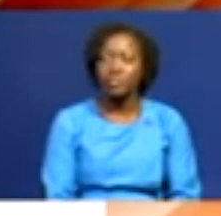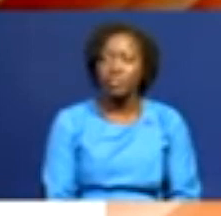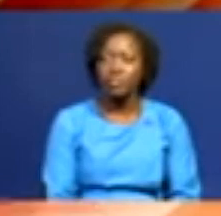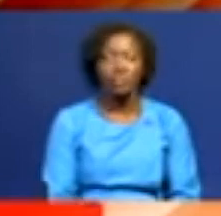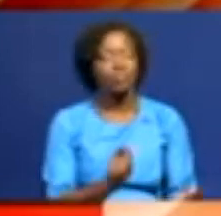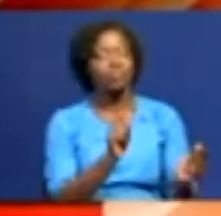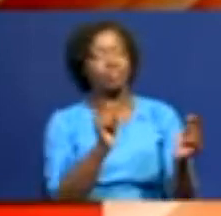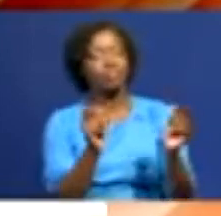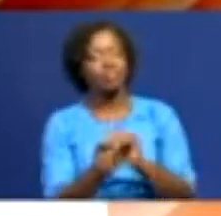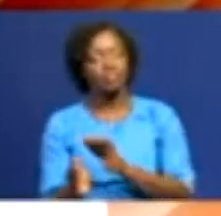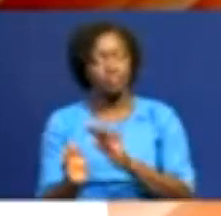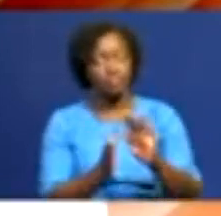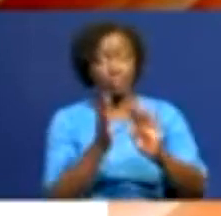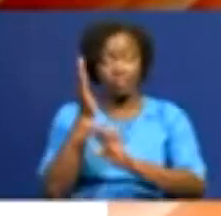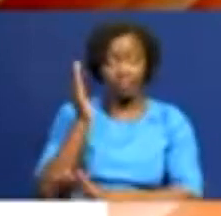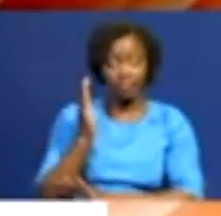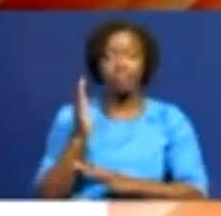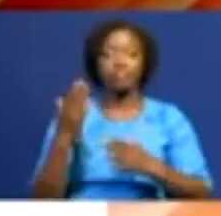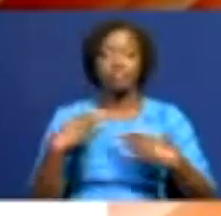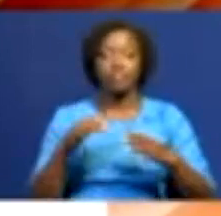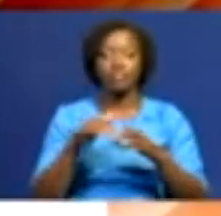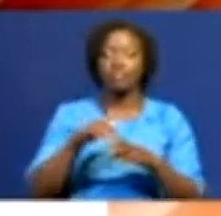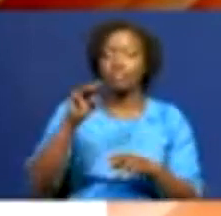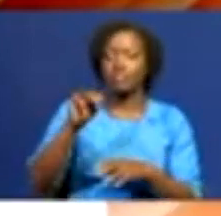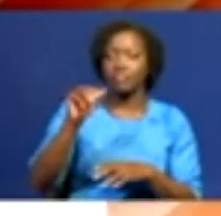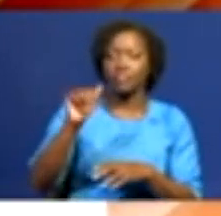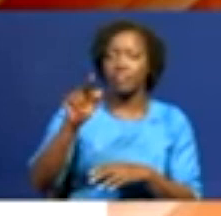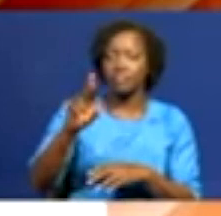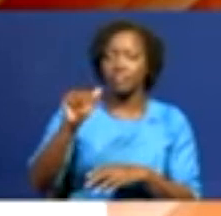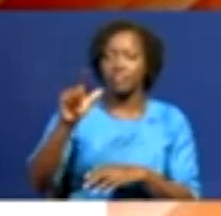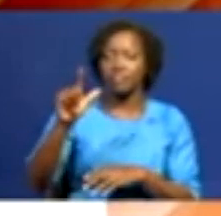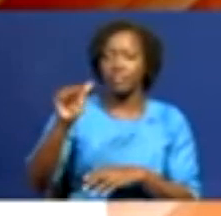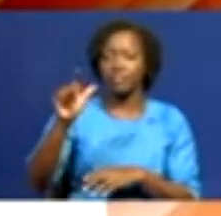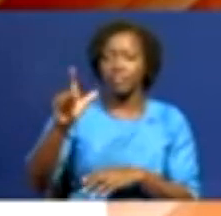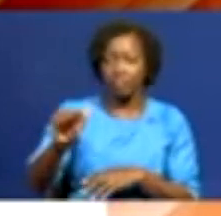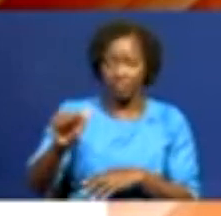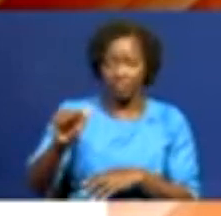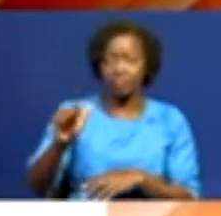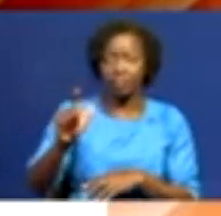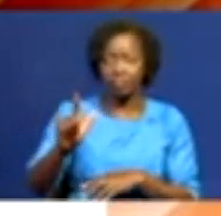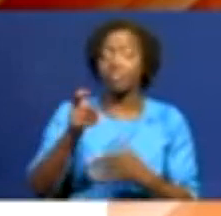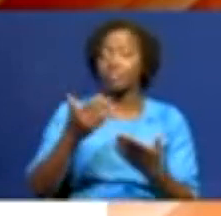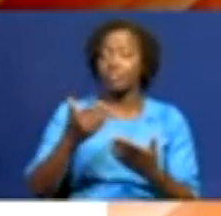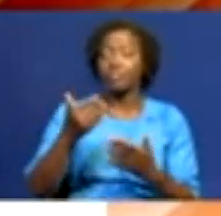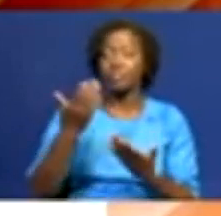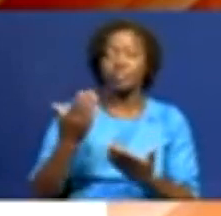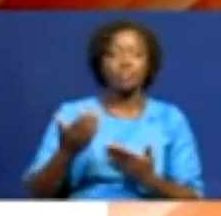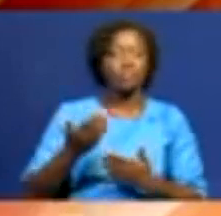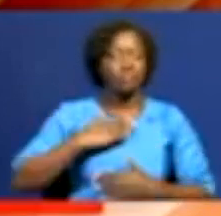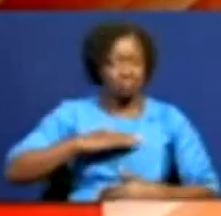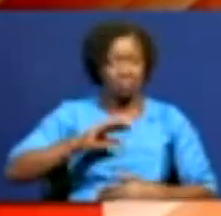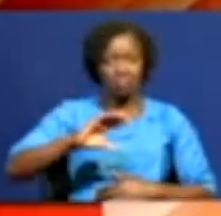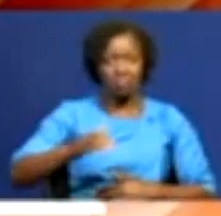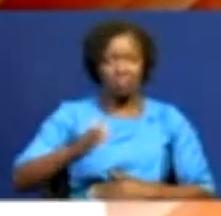Shift gears to matter security, where residents of Maralal in Samburu County want the government to stem insecurity in the region. The